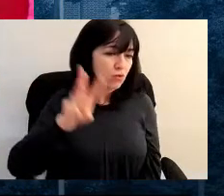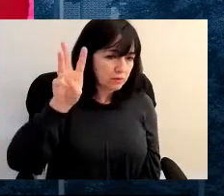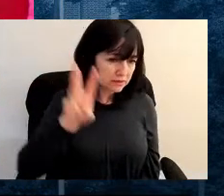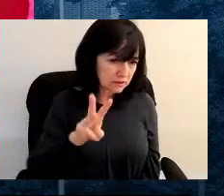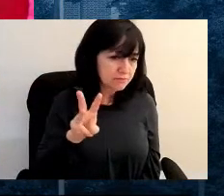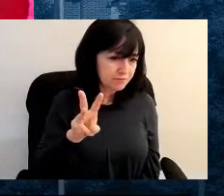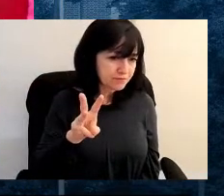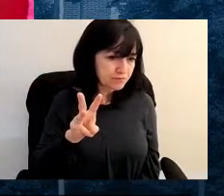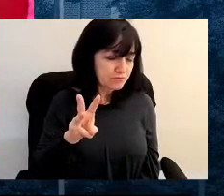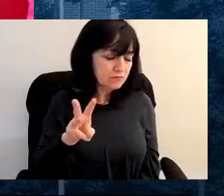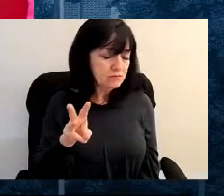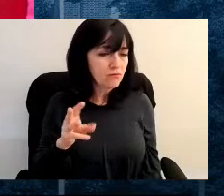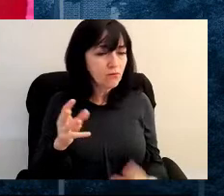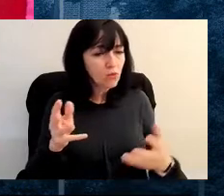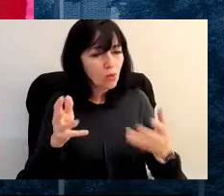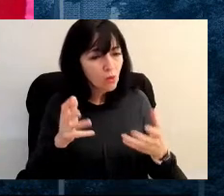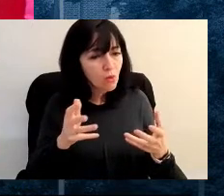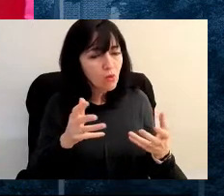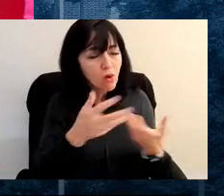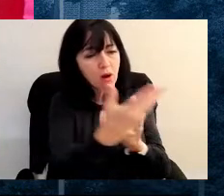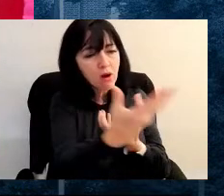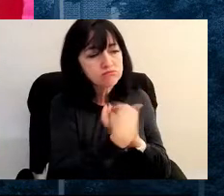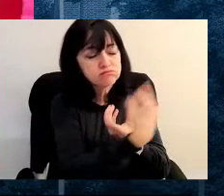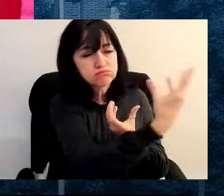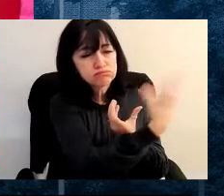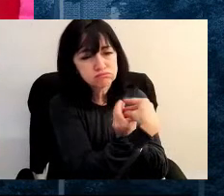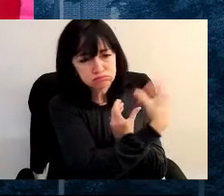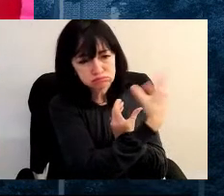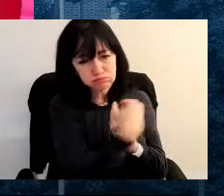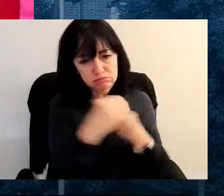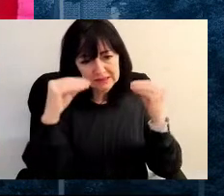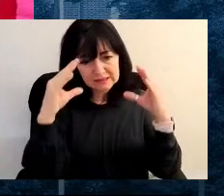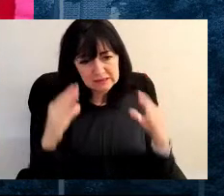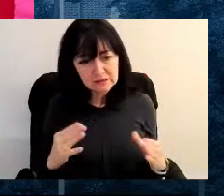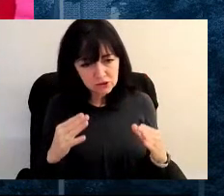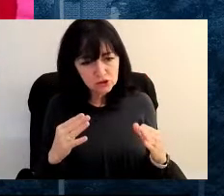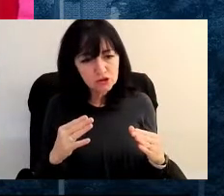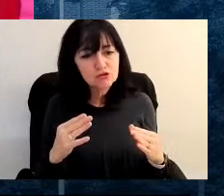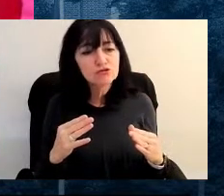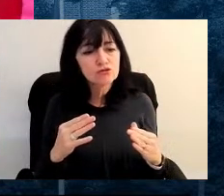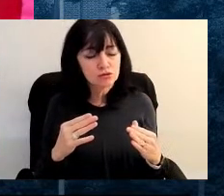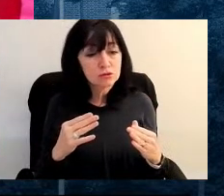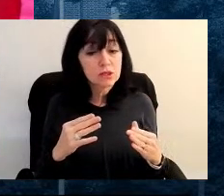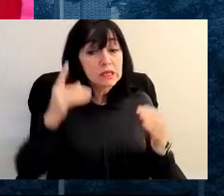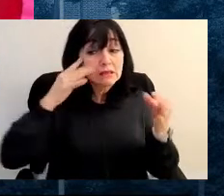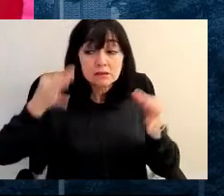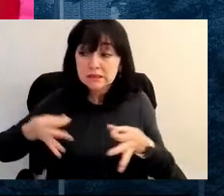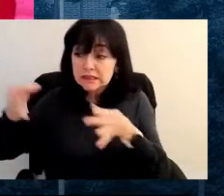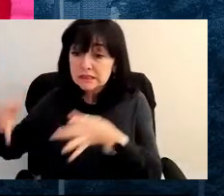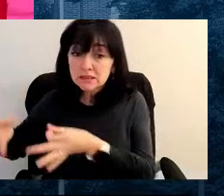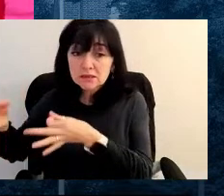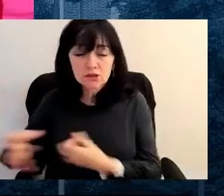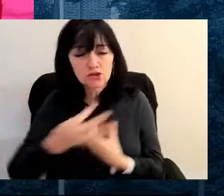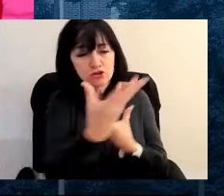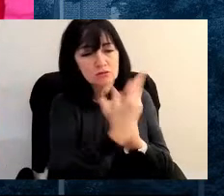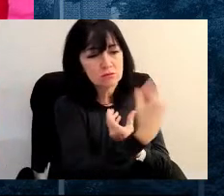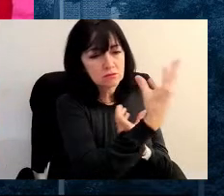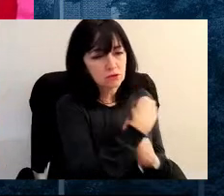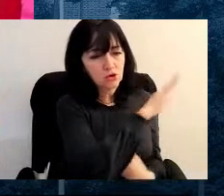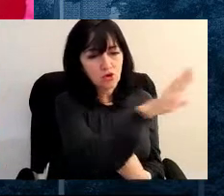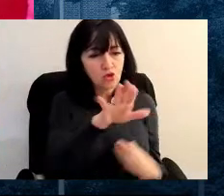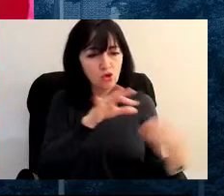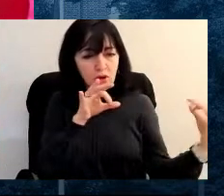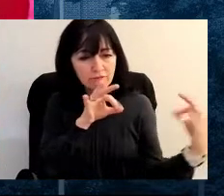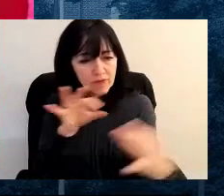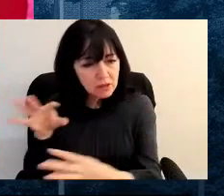involved in the decision making and provide the basis for these students to be successful. As many of you